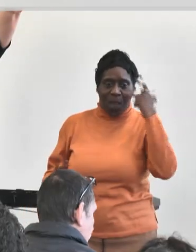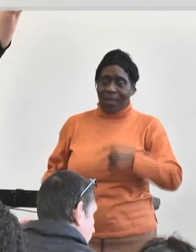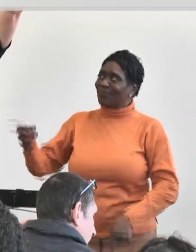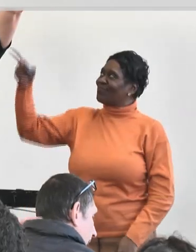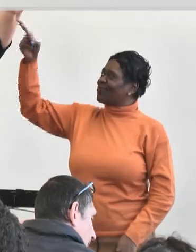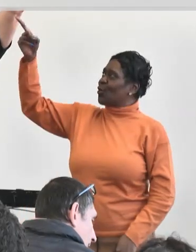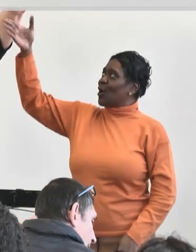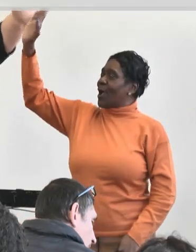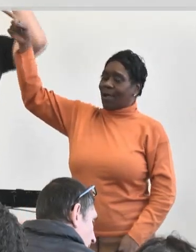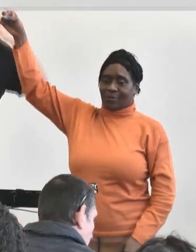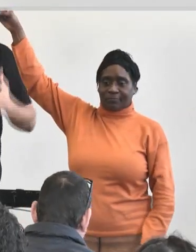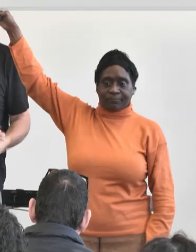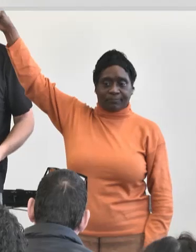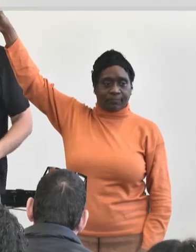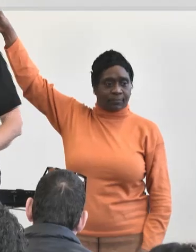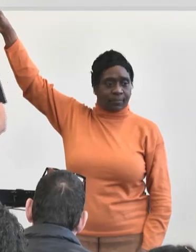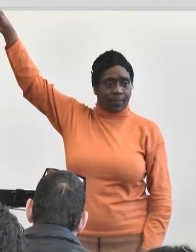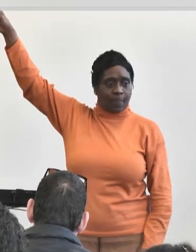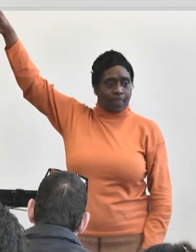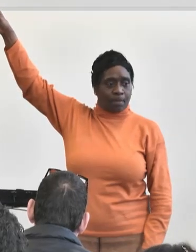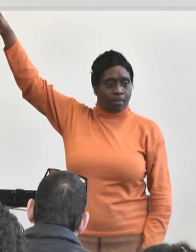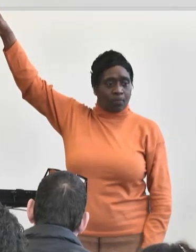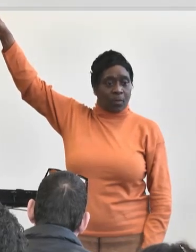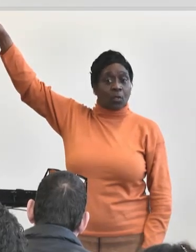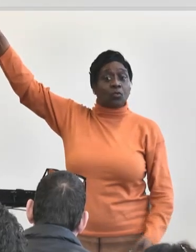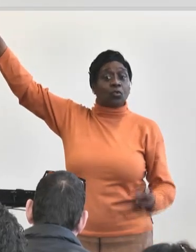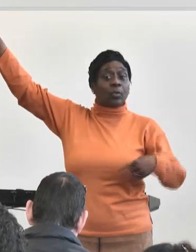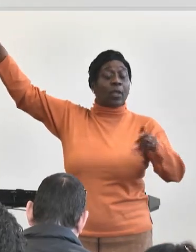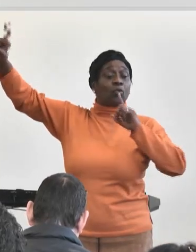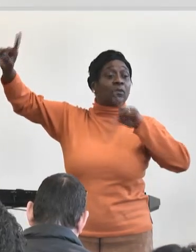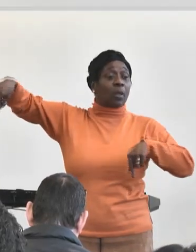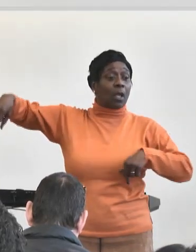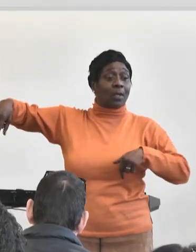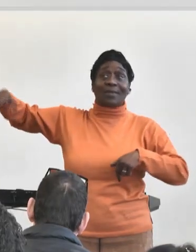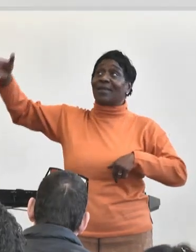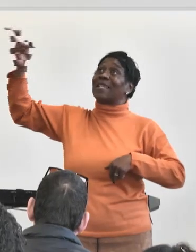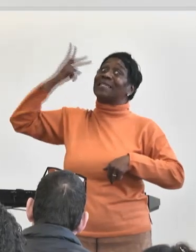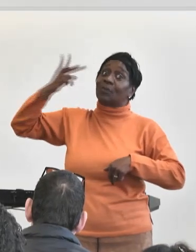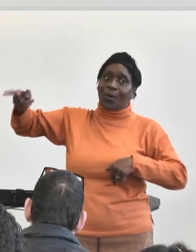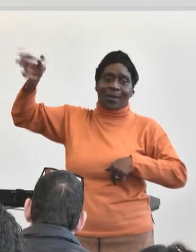God. And so their response was they understood God's sovereignty.